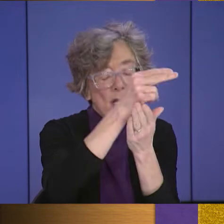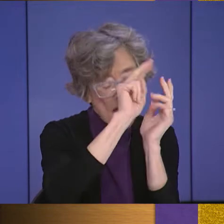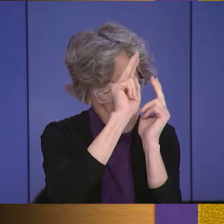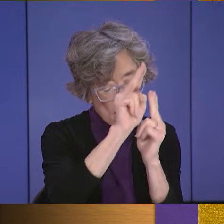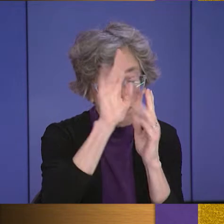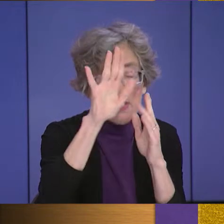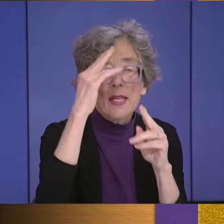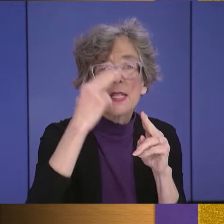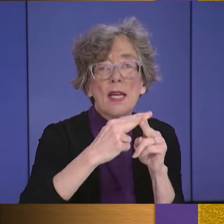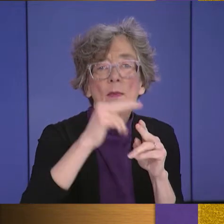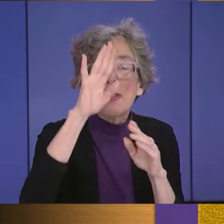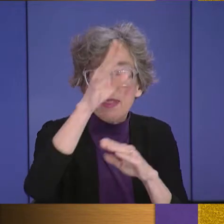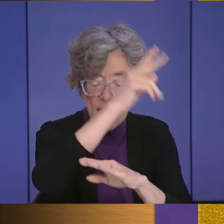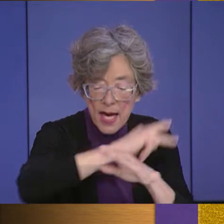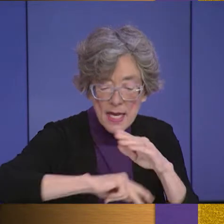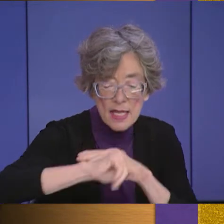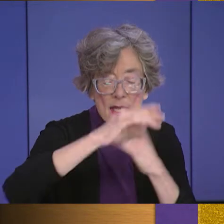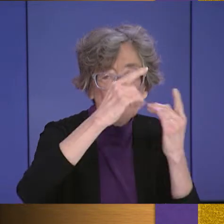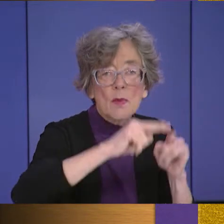name.